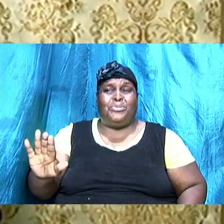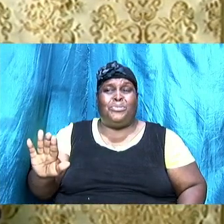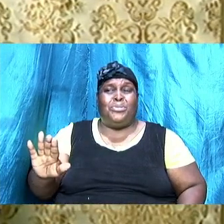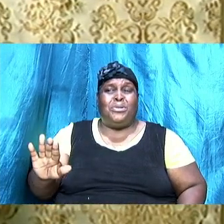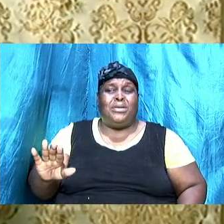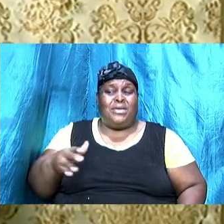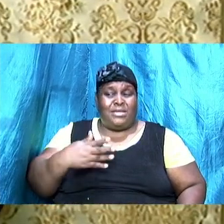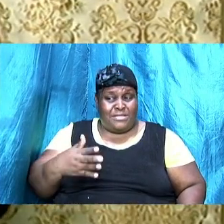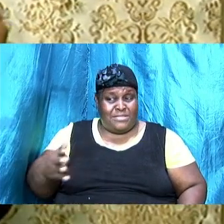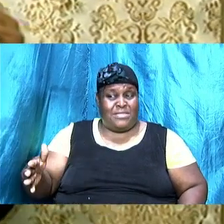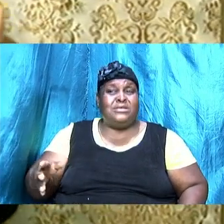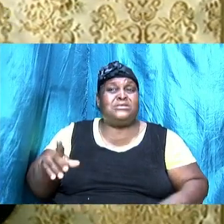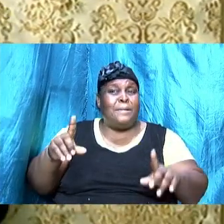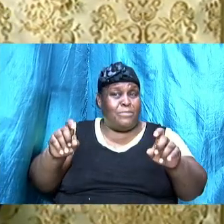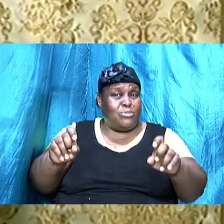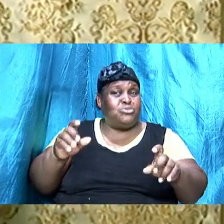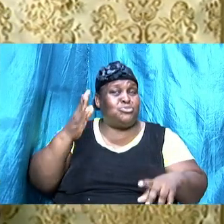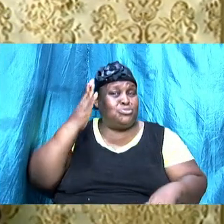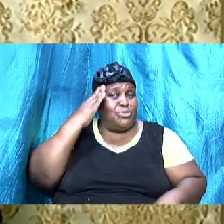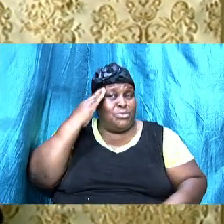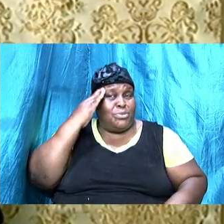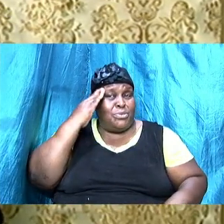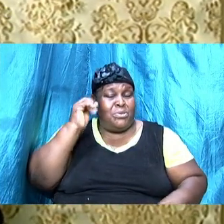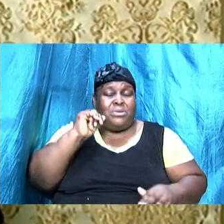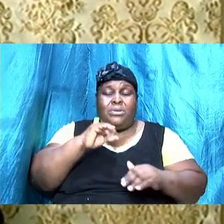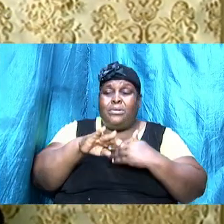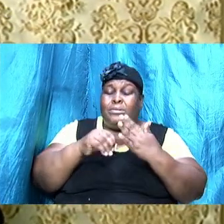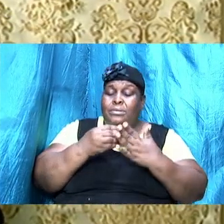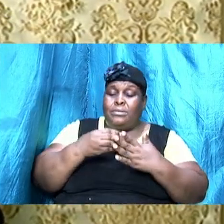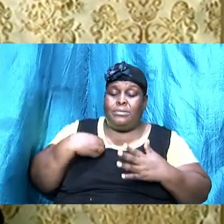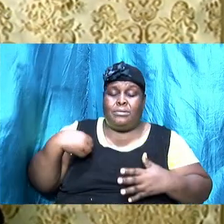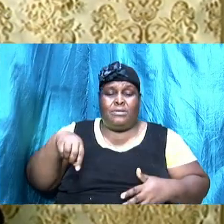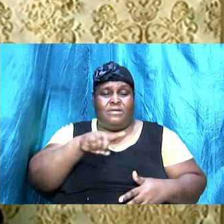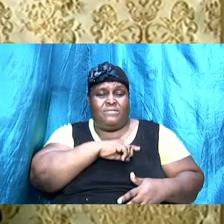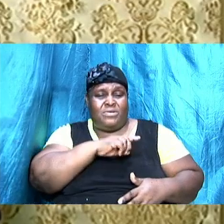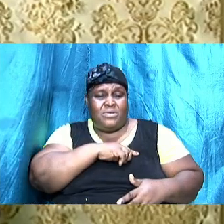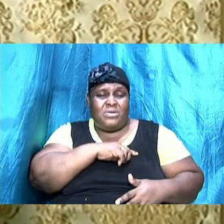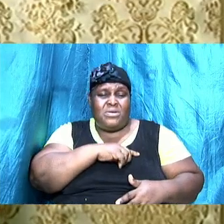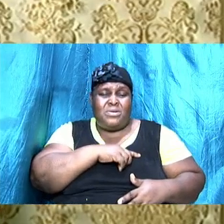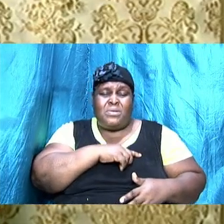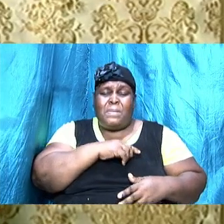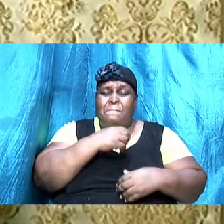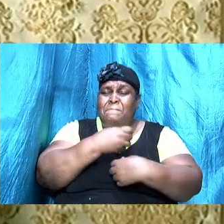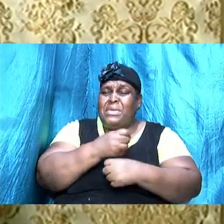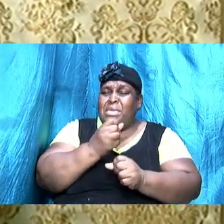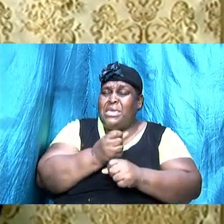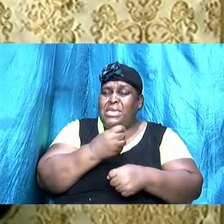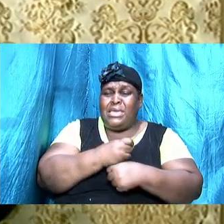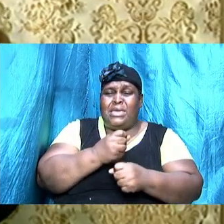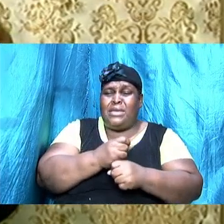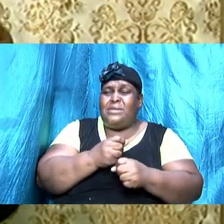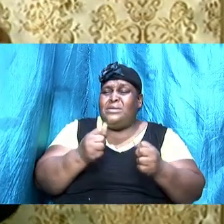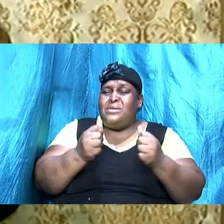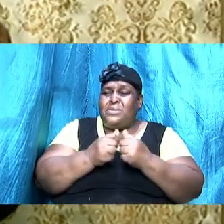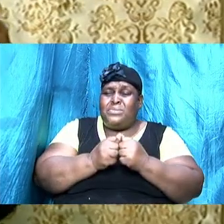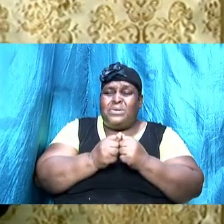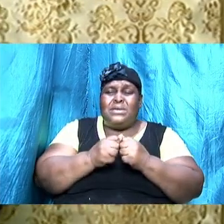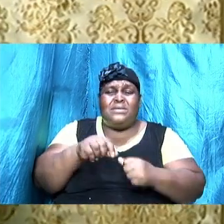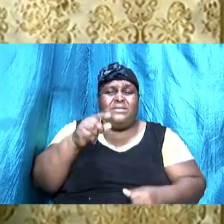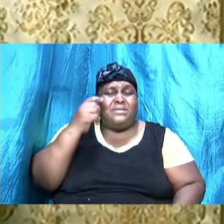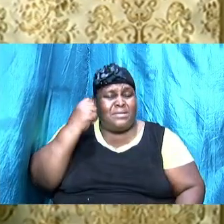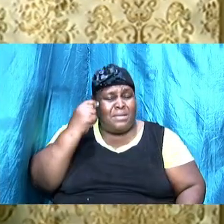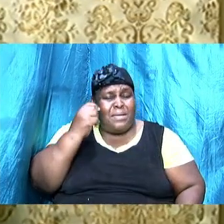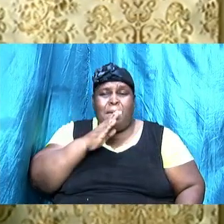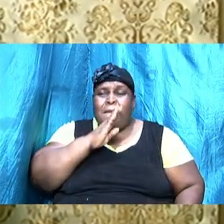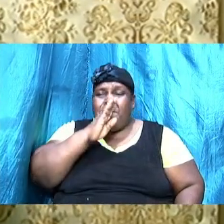known. All of us, we were made with a capacity to be